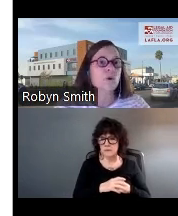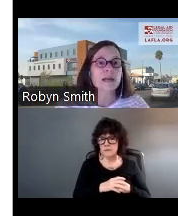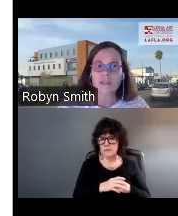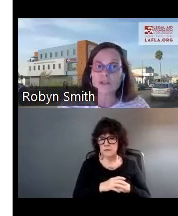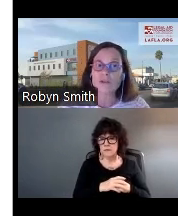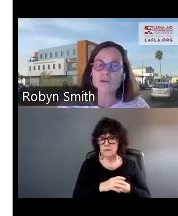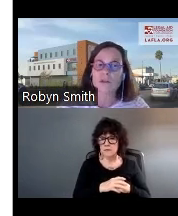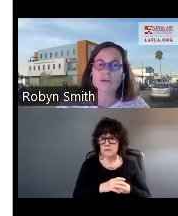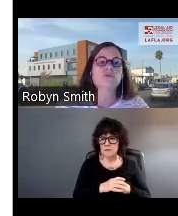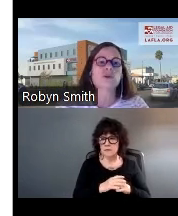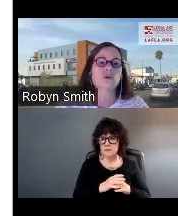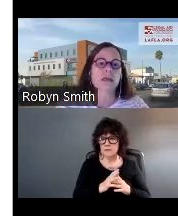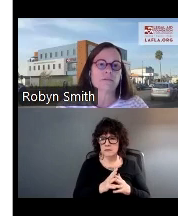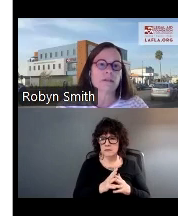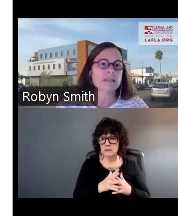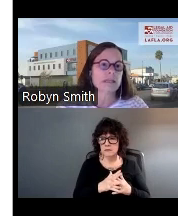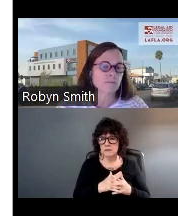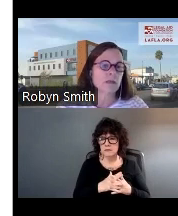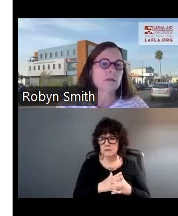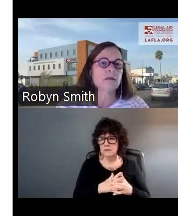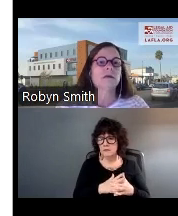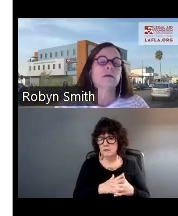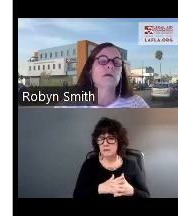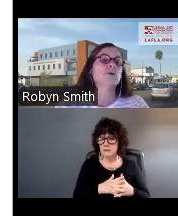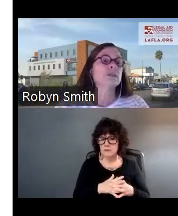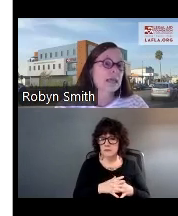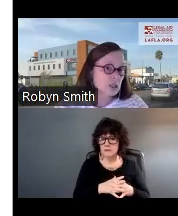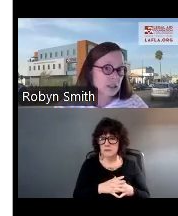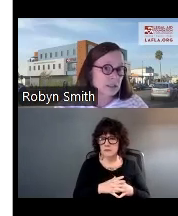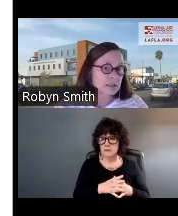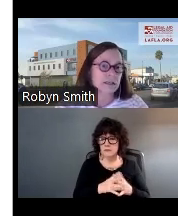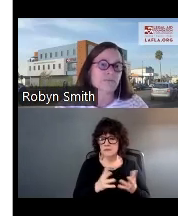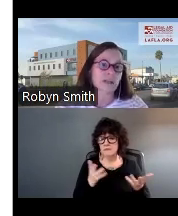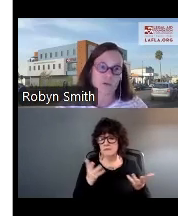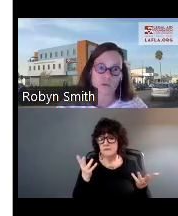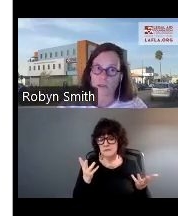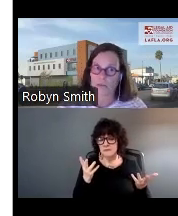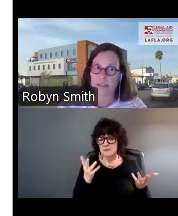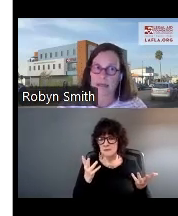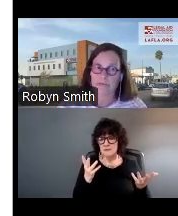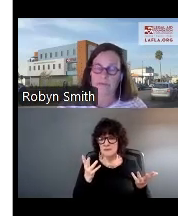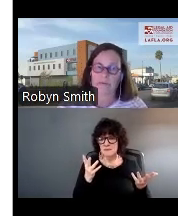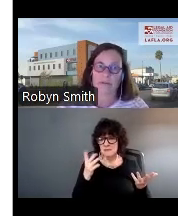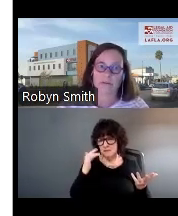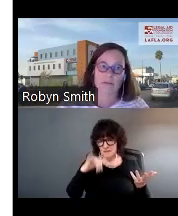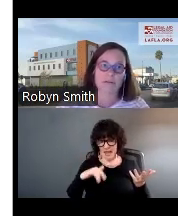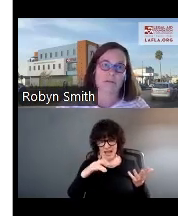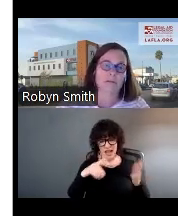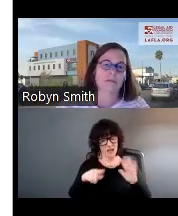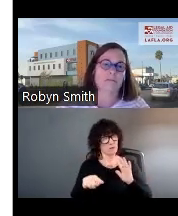Unfortunately, private student loans don't have the same protections that federal loans have.